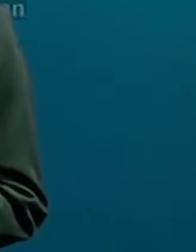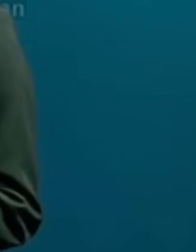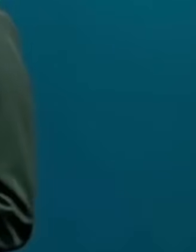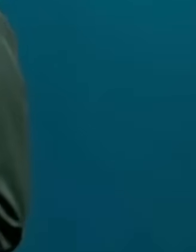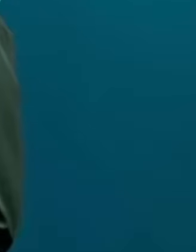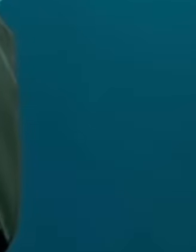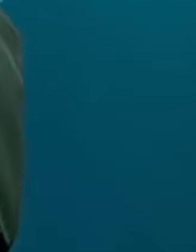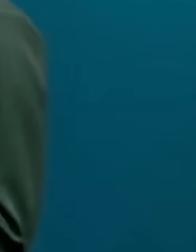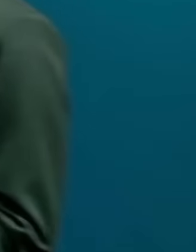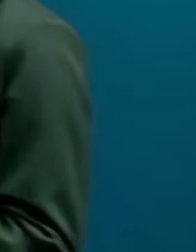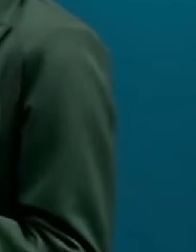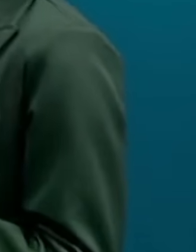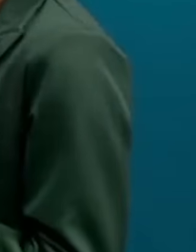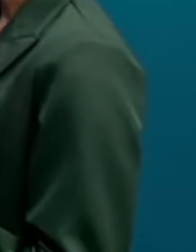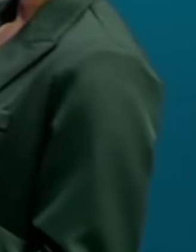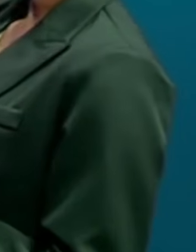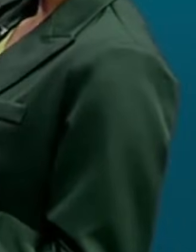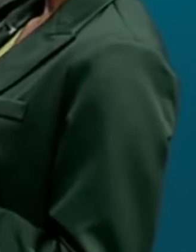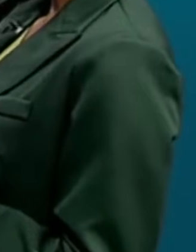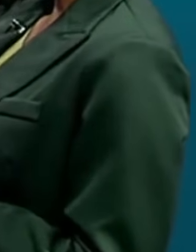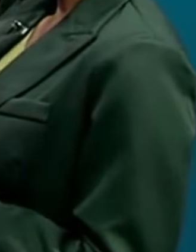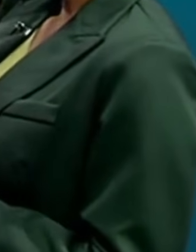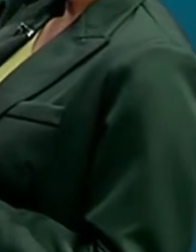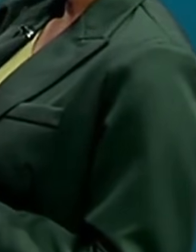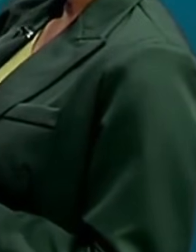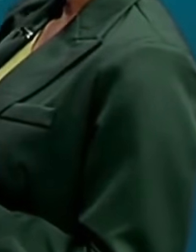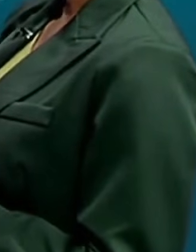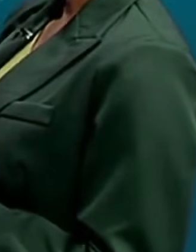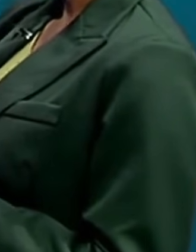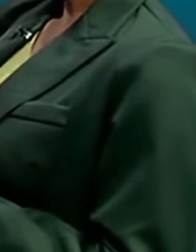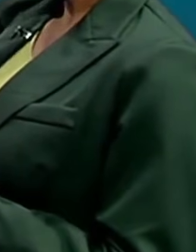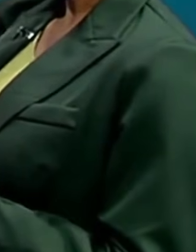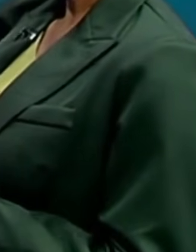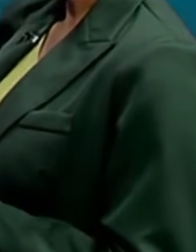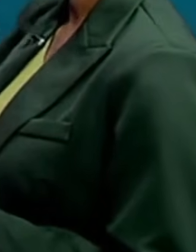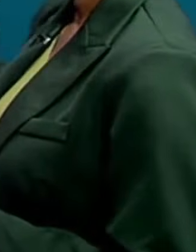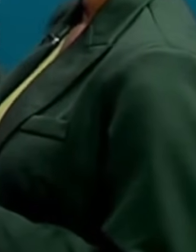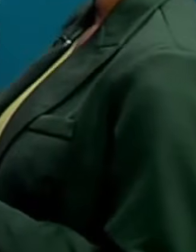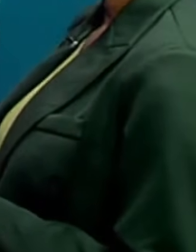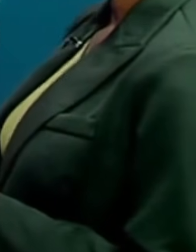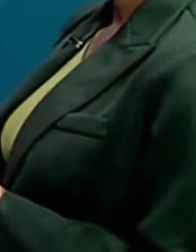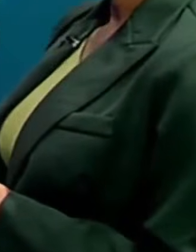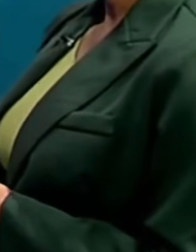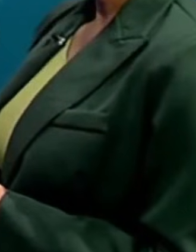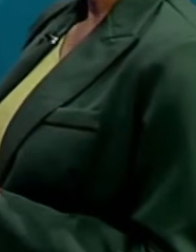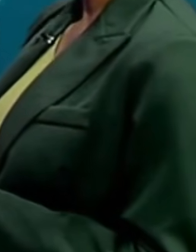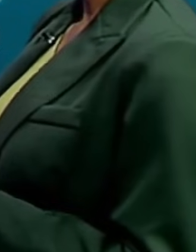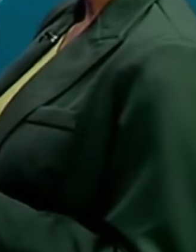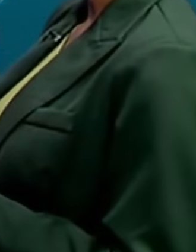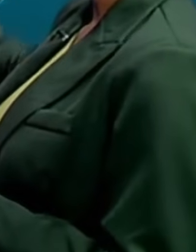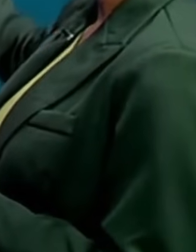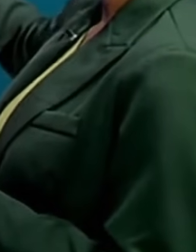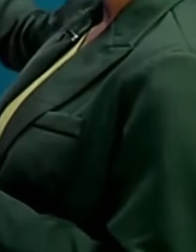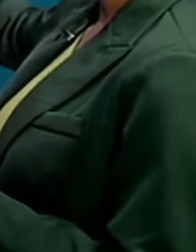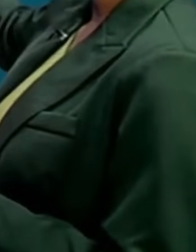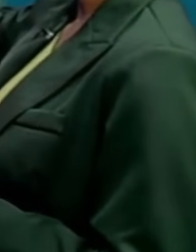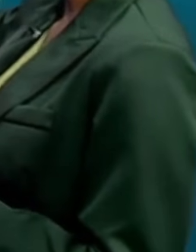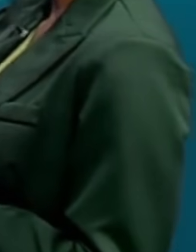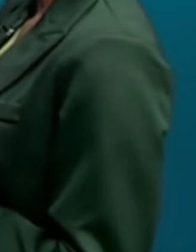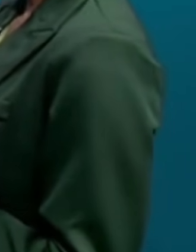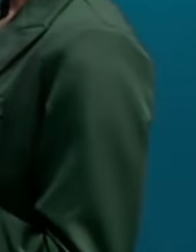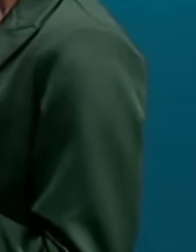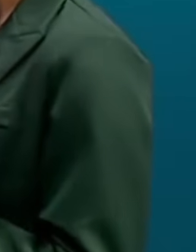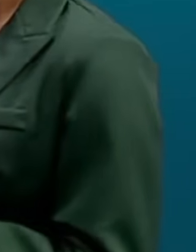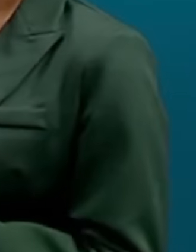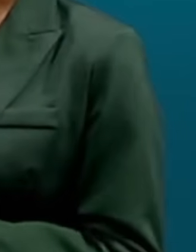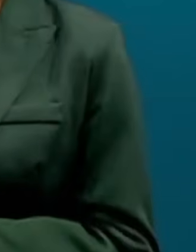nna le masarasarana a pula ba maemo a bosa ba na le gone go re tsibusa ka dipula tsa maatla ka dibe mo bogare jwa naga pula e maatla mo karolong ya Gqeberha mme re lebelela